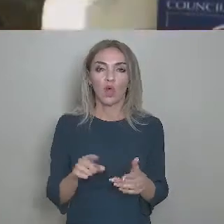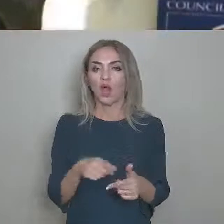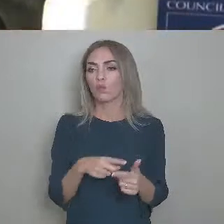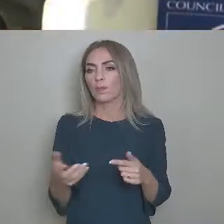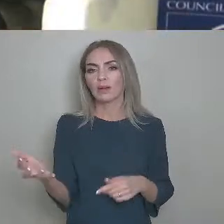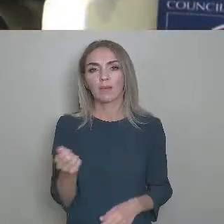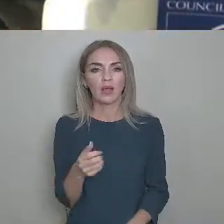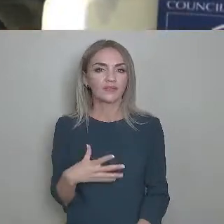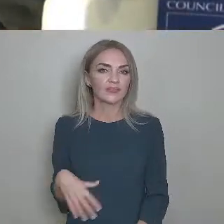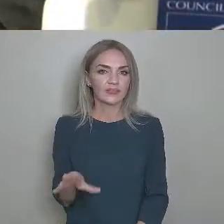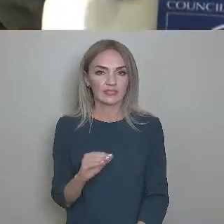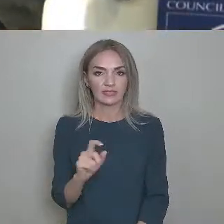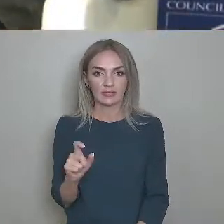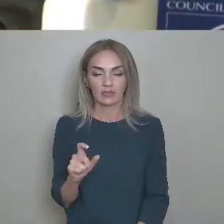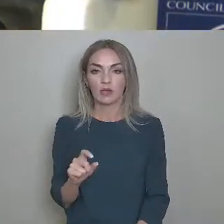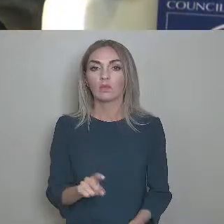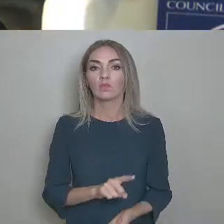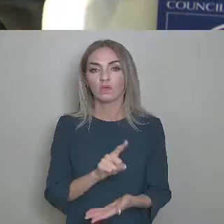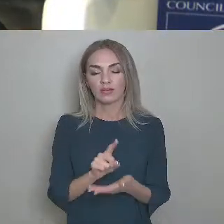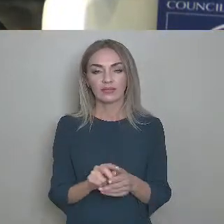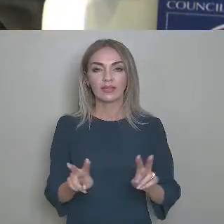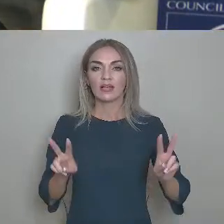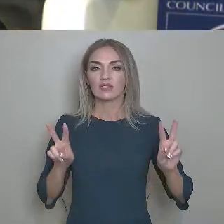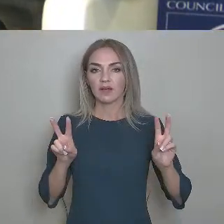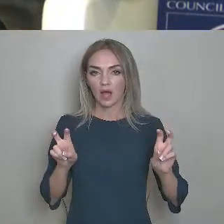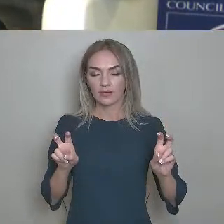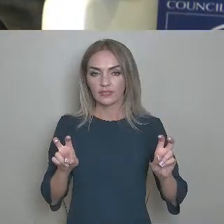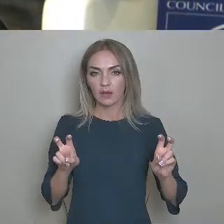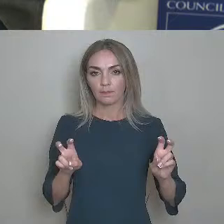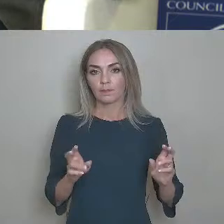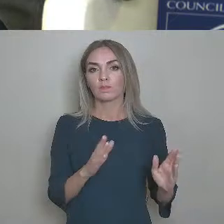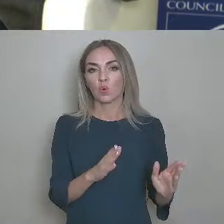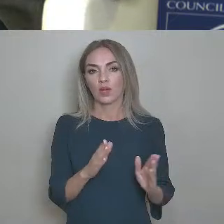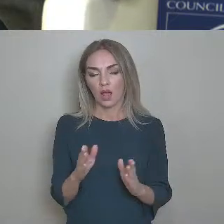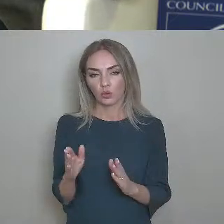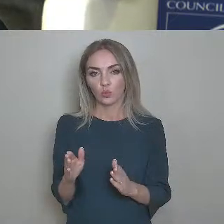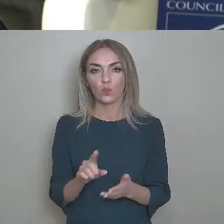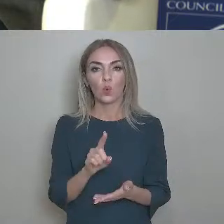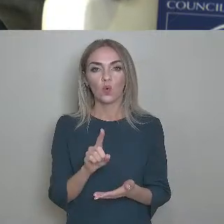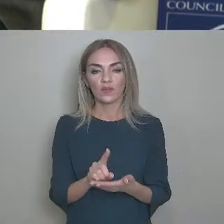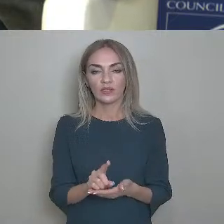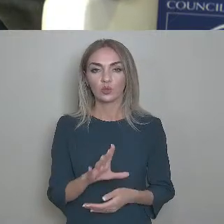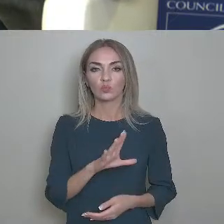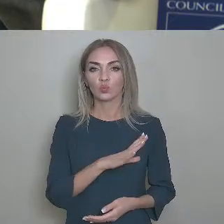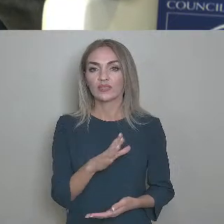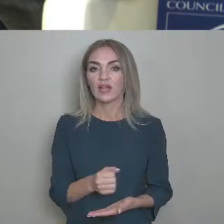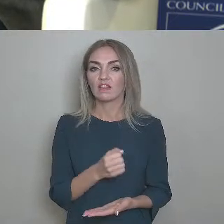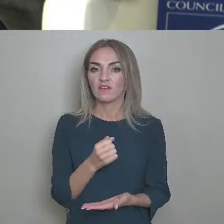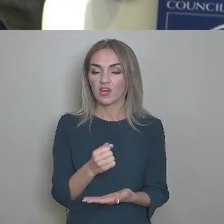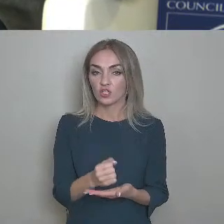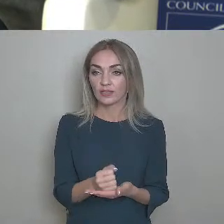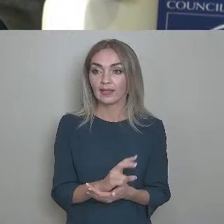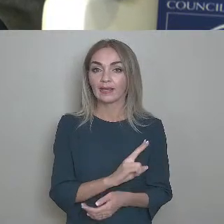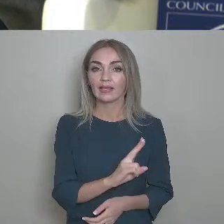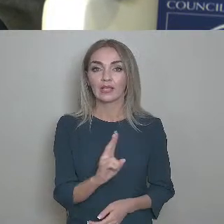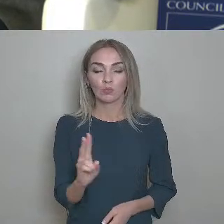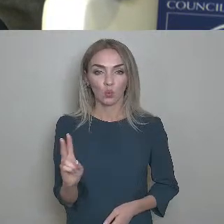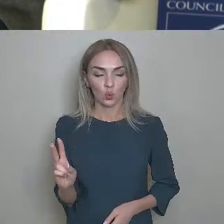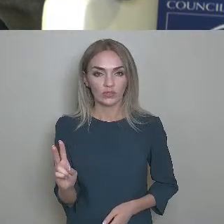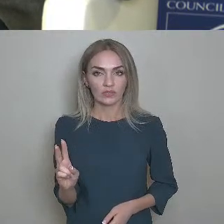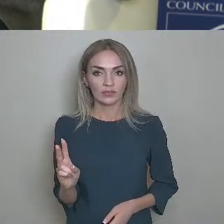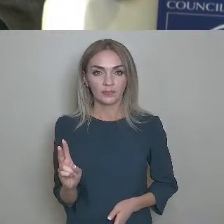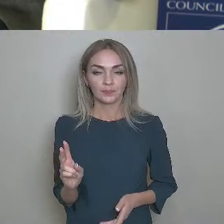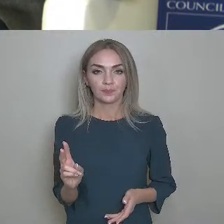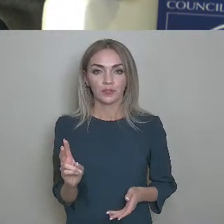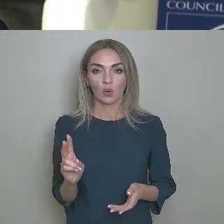please, everybody is welcome, or submit your name, here is an email. But it should be the procedure of